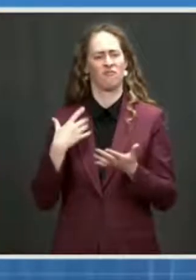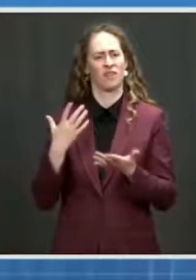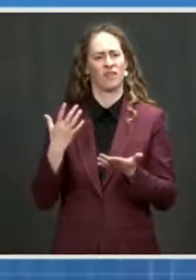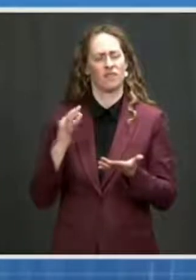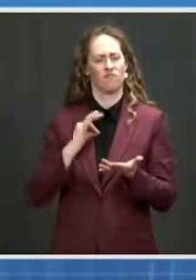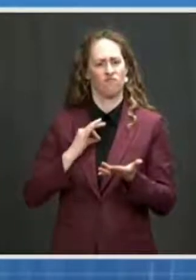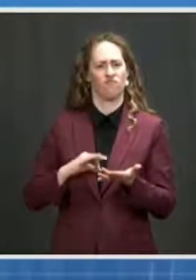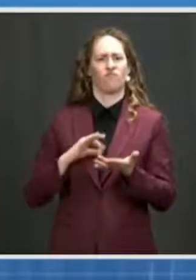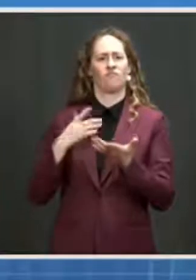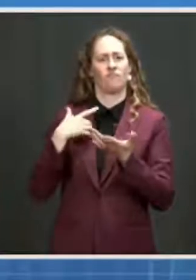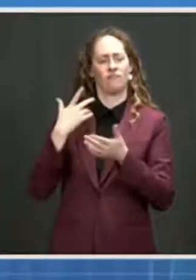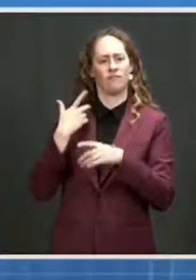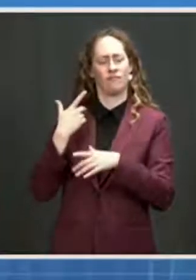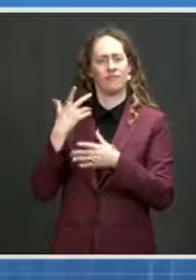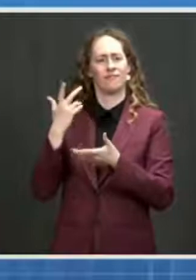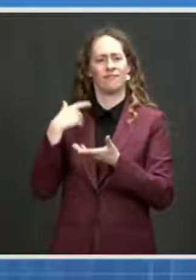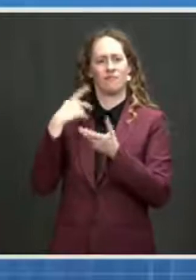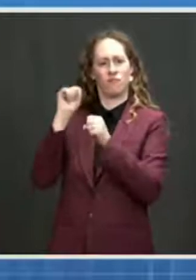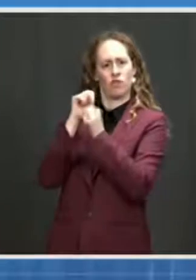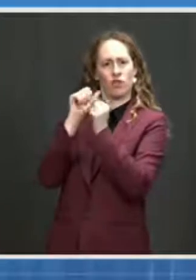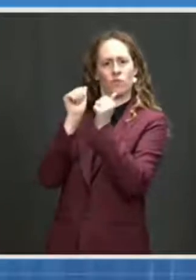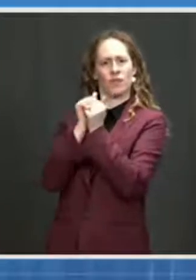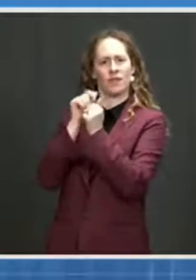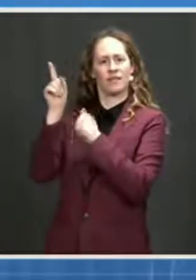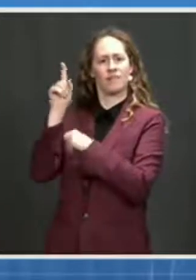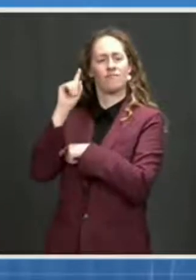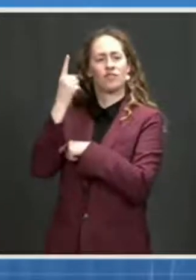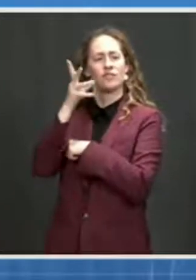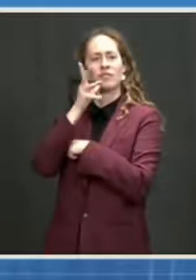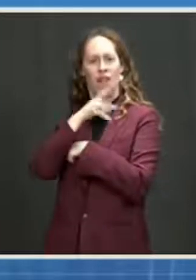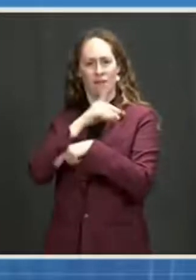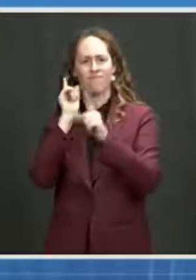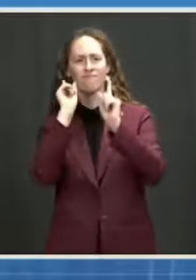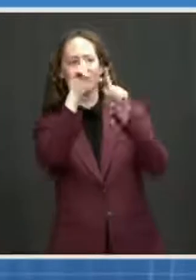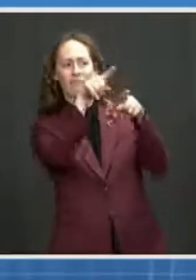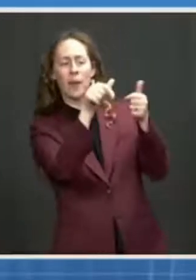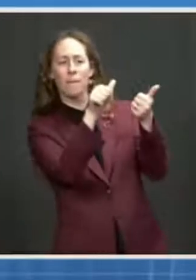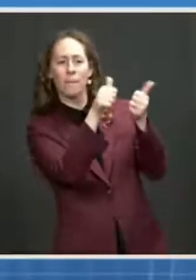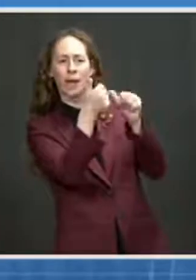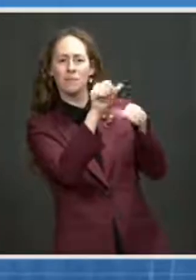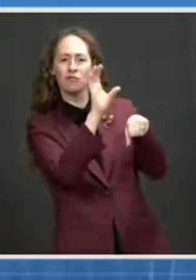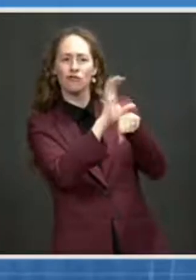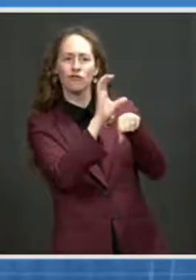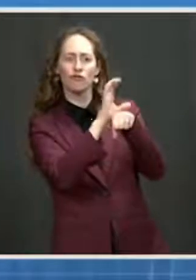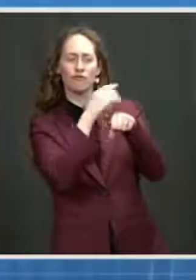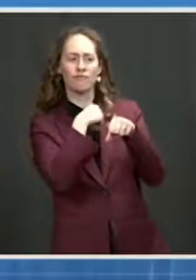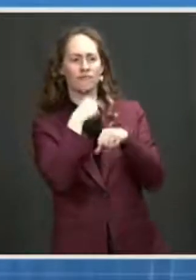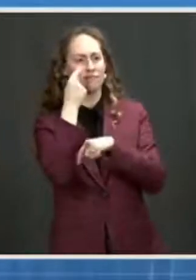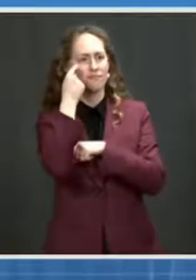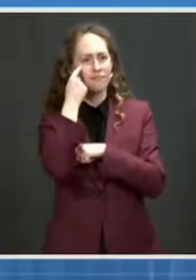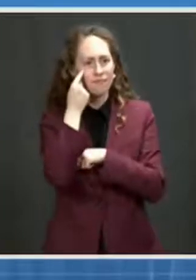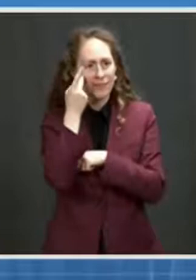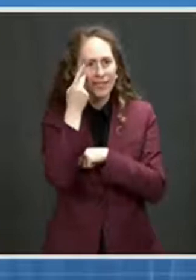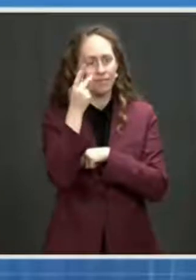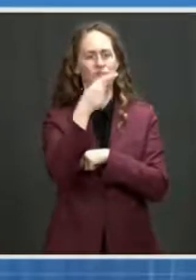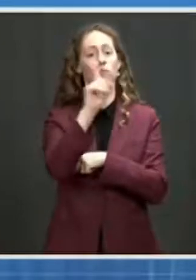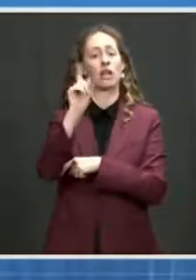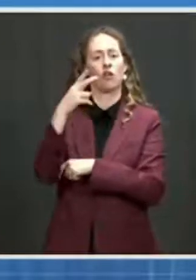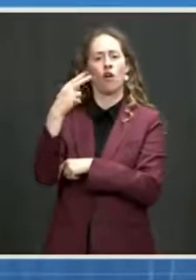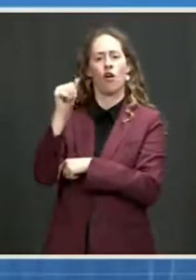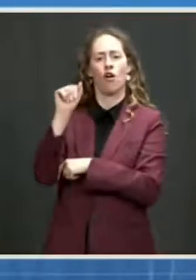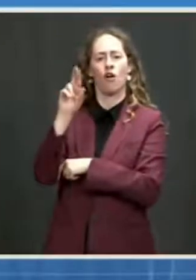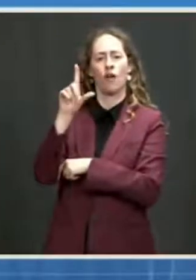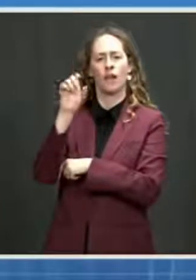in Harlem. And as far as on-site vaccinations, in the basement of there, they had everything set